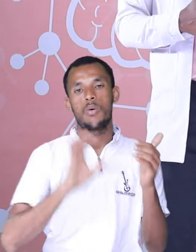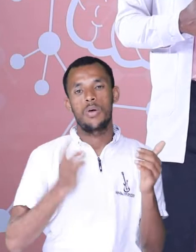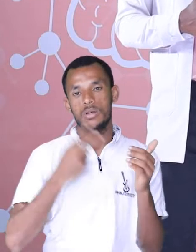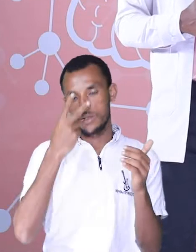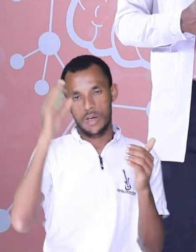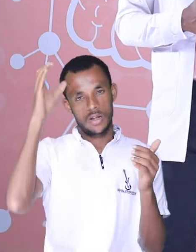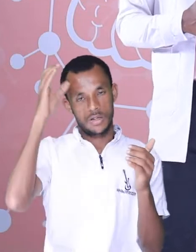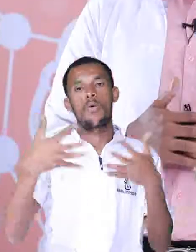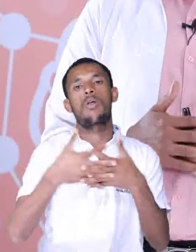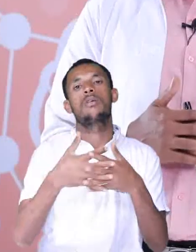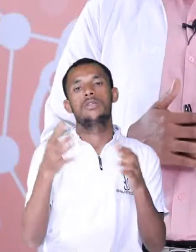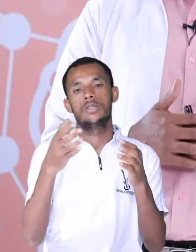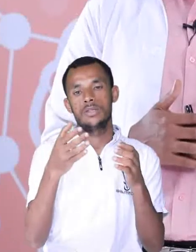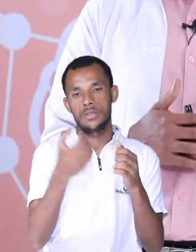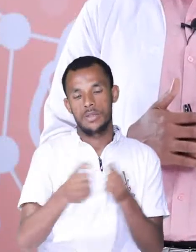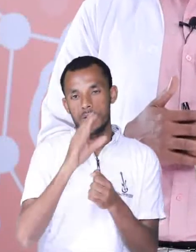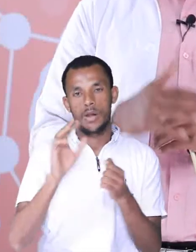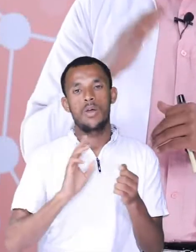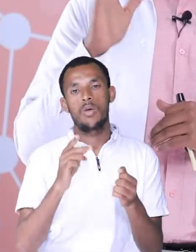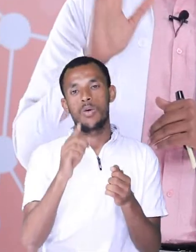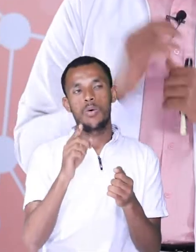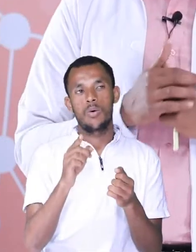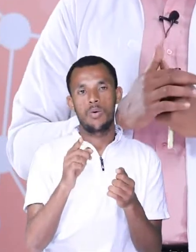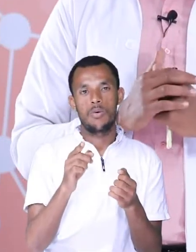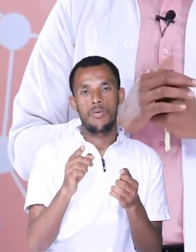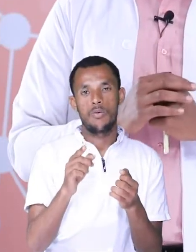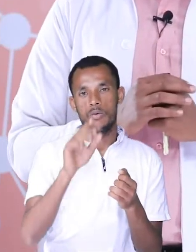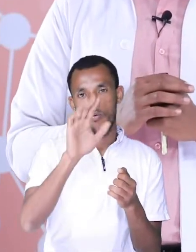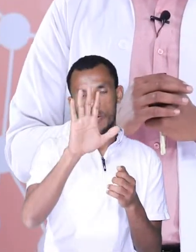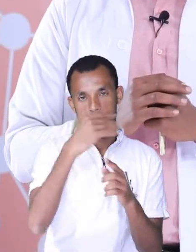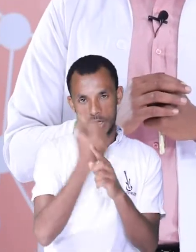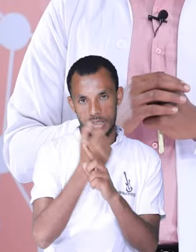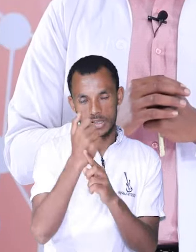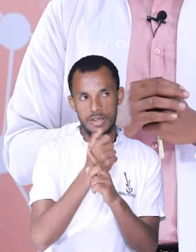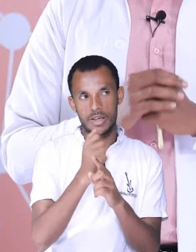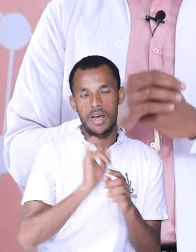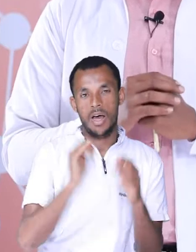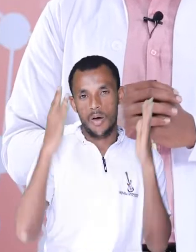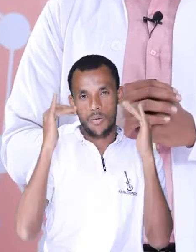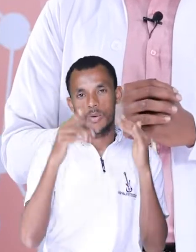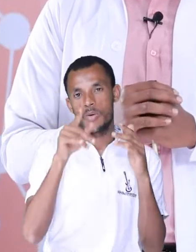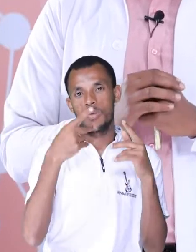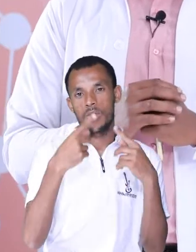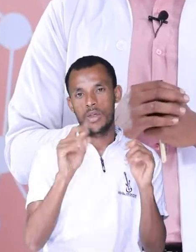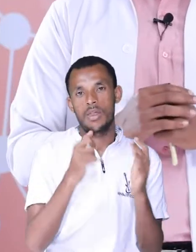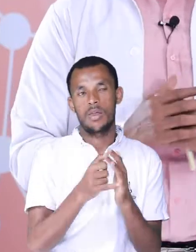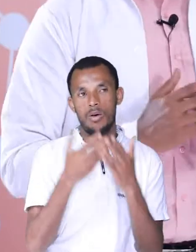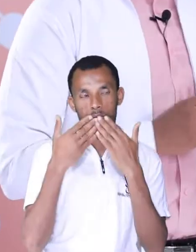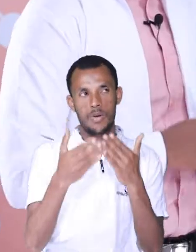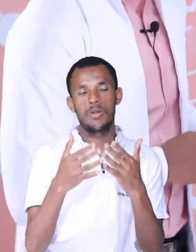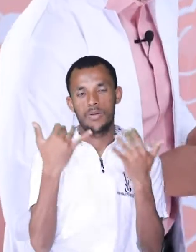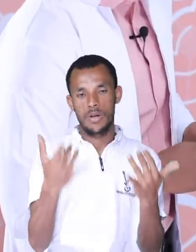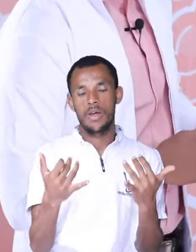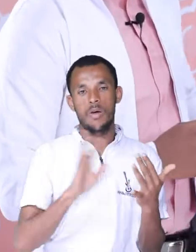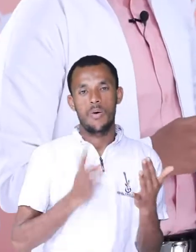system. And you were having 5 exercises. I hope you tried. Good.